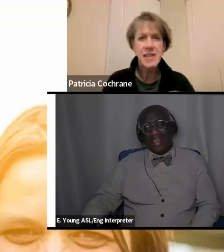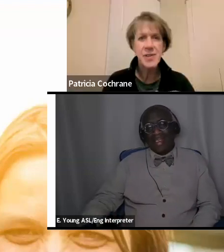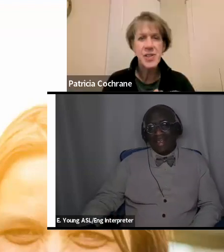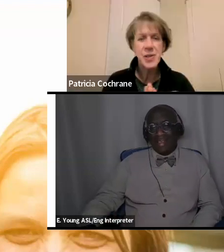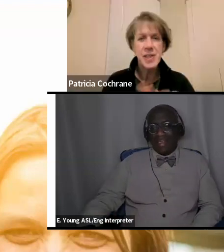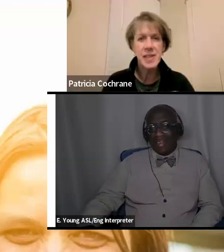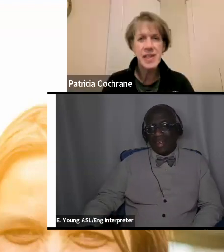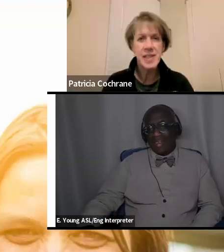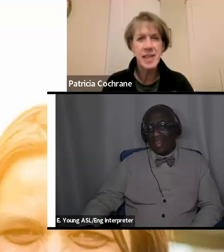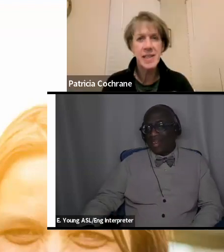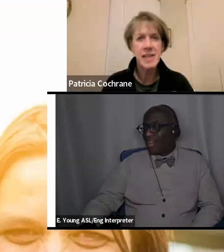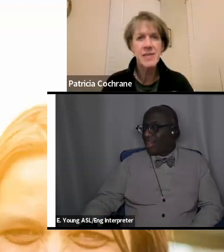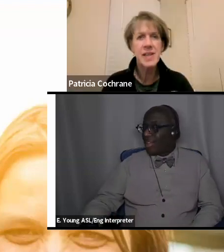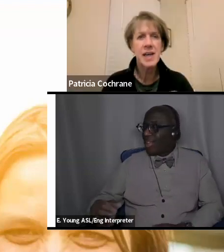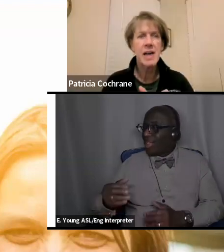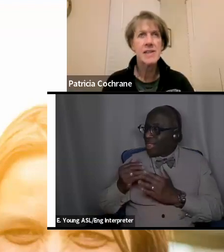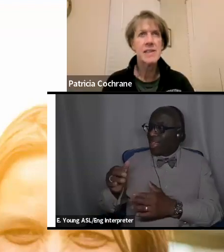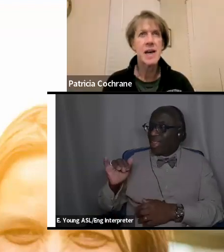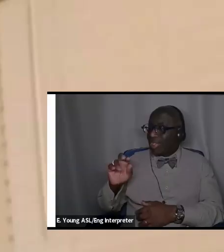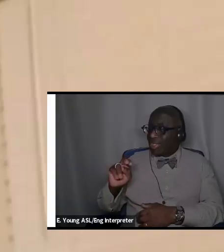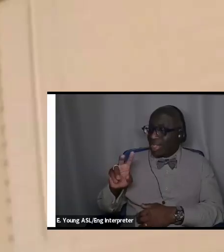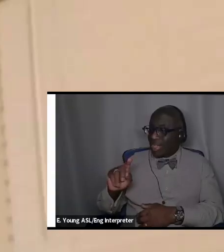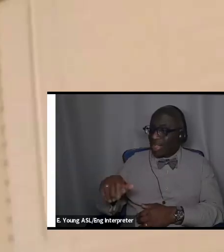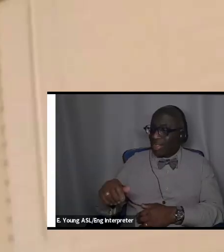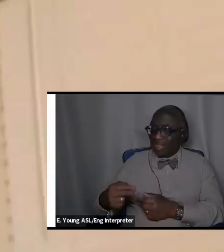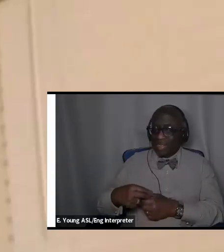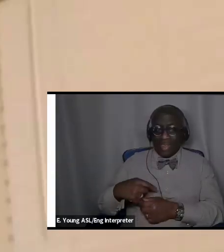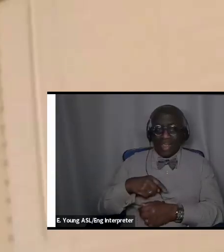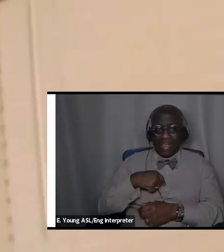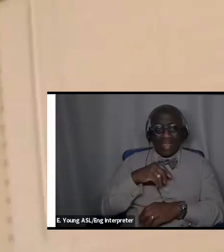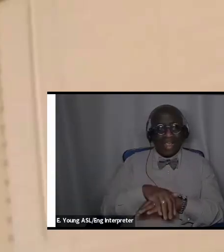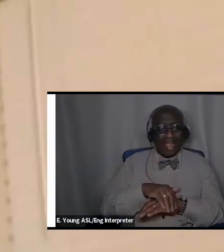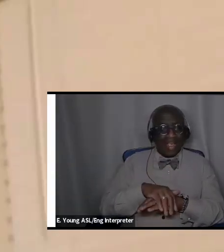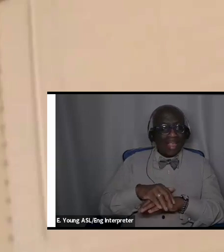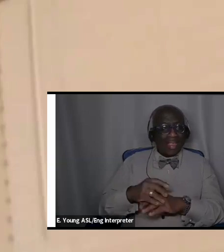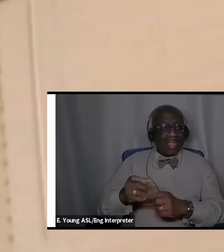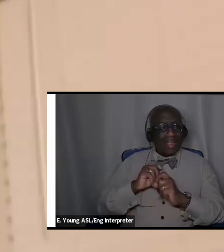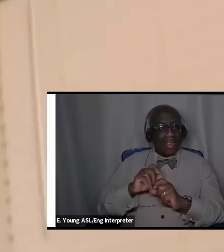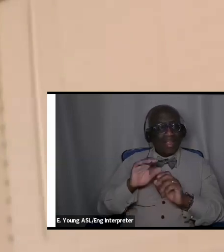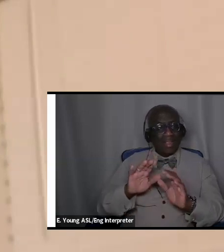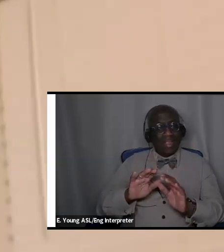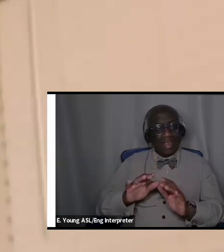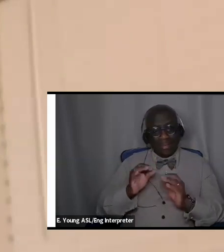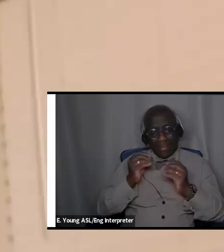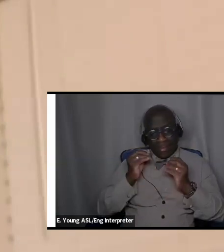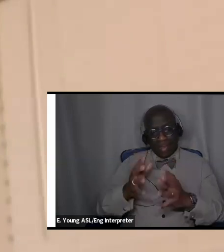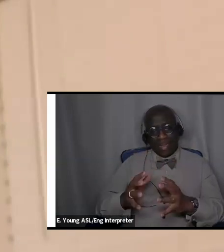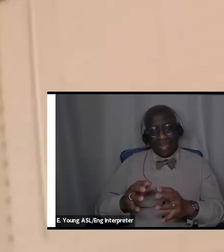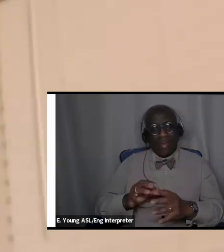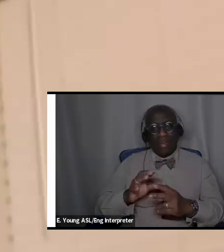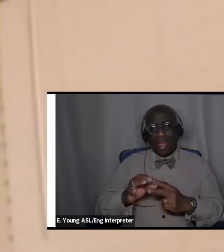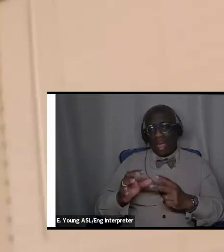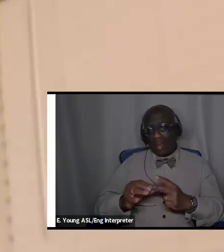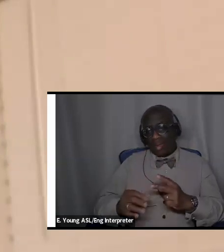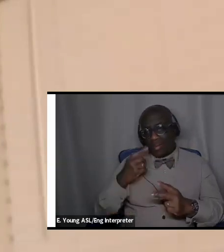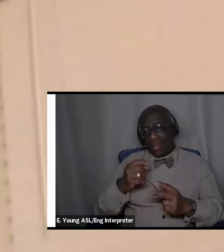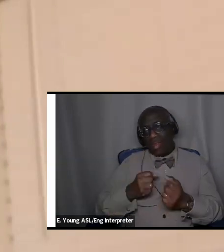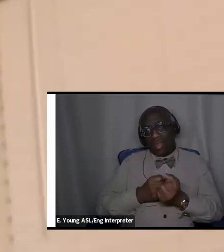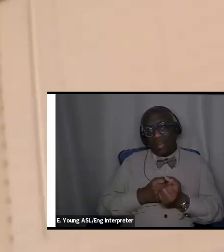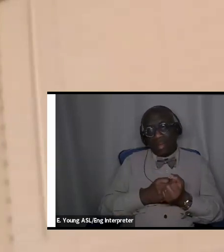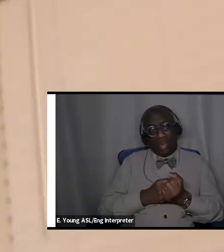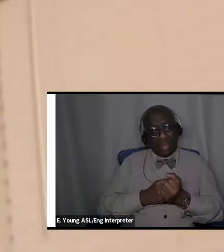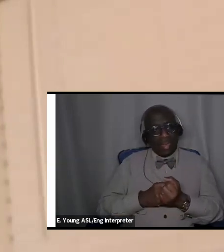you, Sandy, for joining us tonight and giving us such great information about another option for supporting